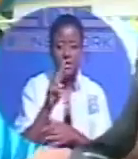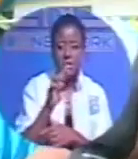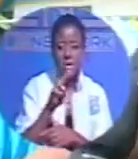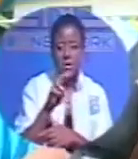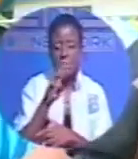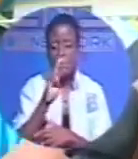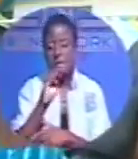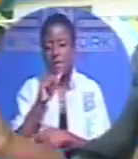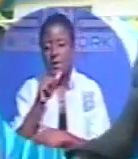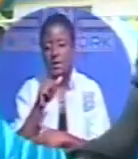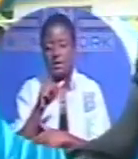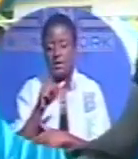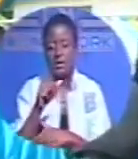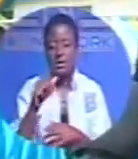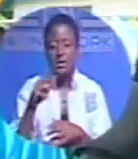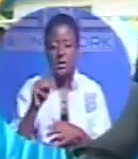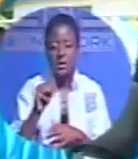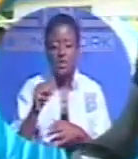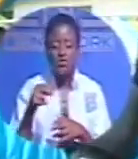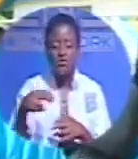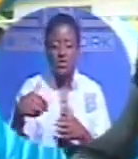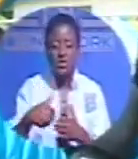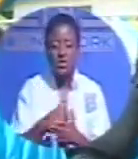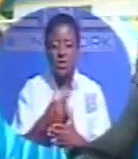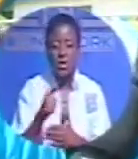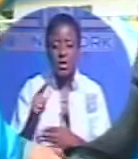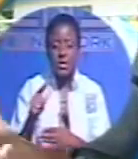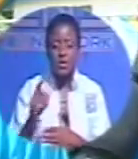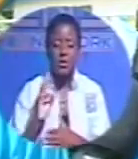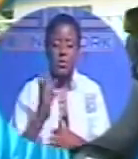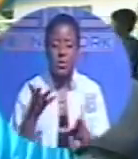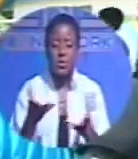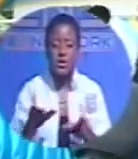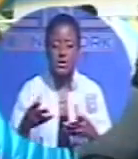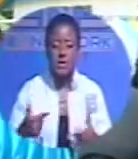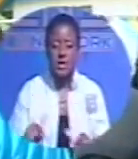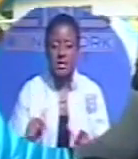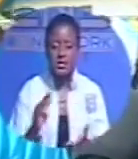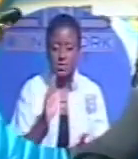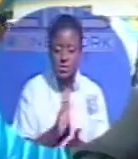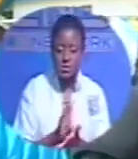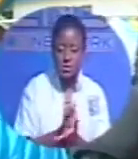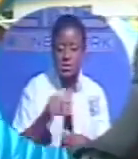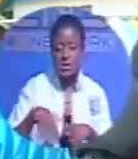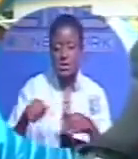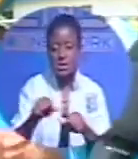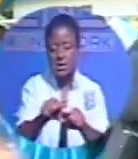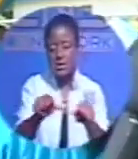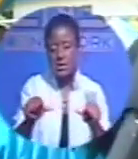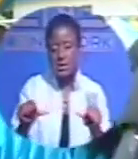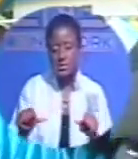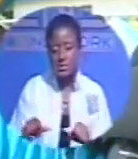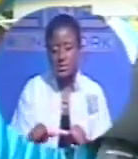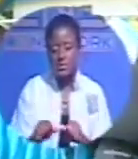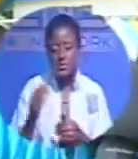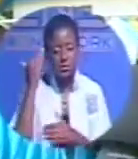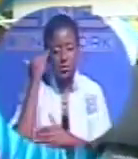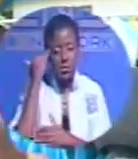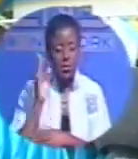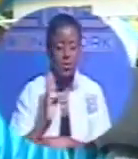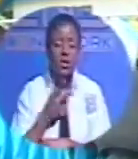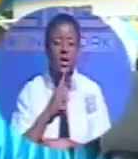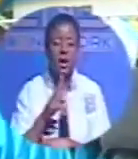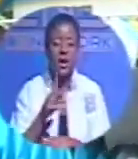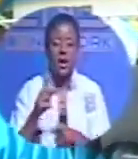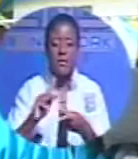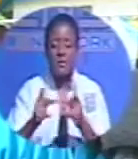let schools in the community know that we are partnering with them as they seek to empower the